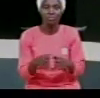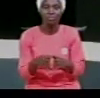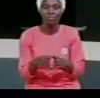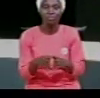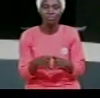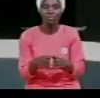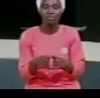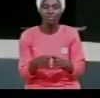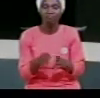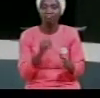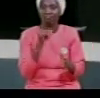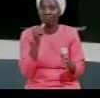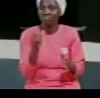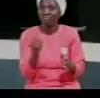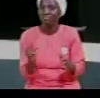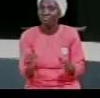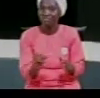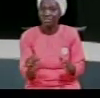uncommon privilege,